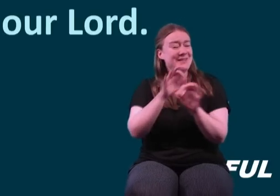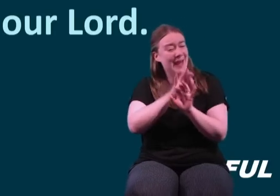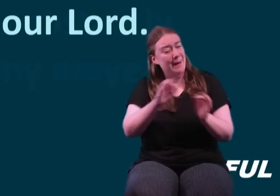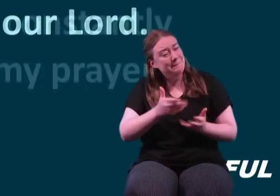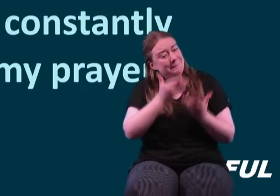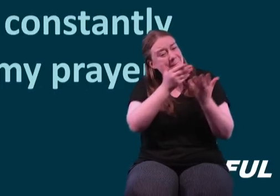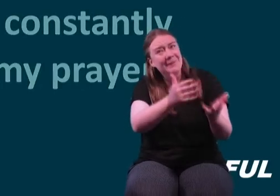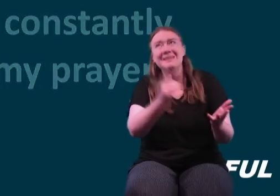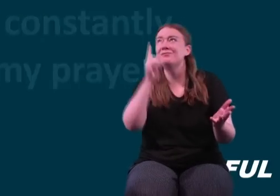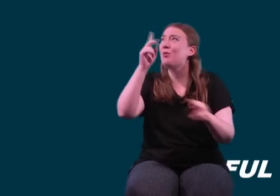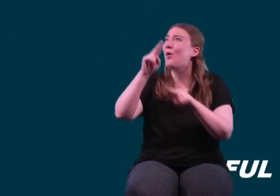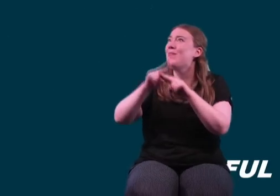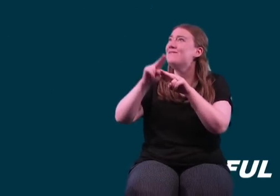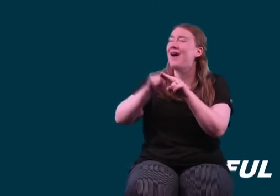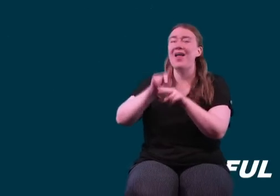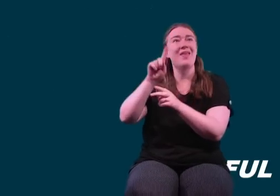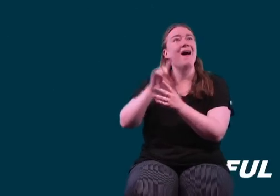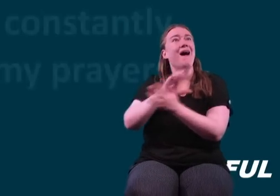Christ Jesus our Lord.